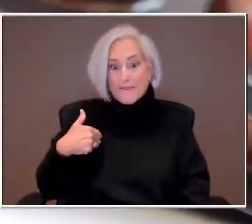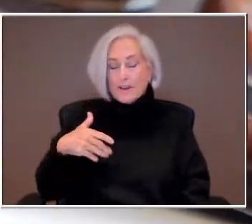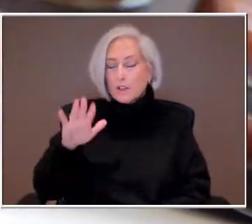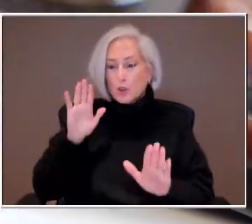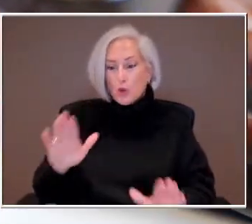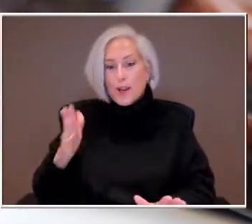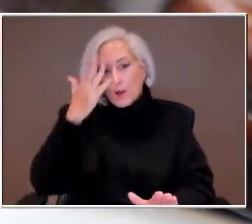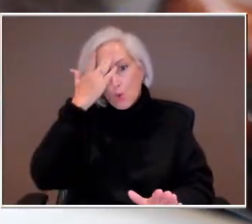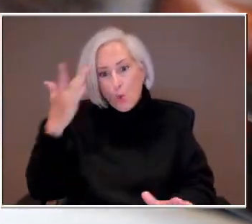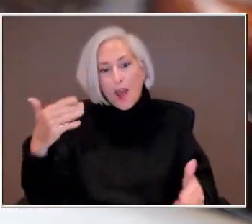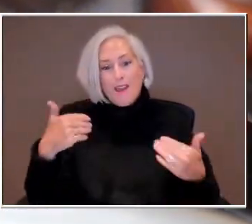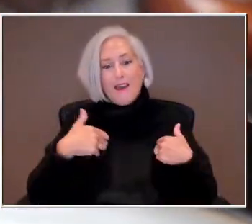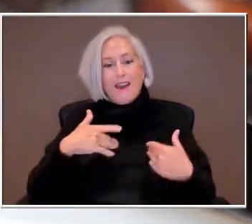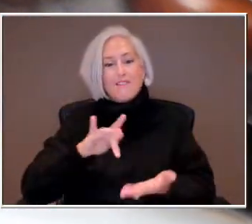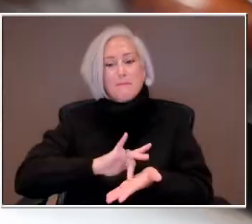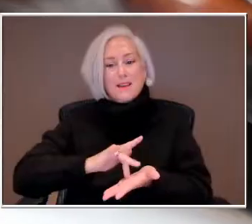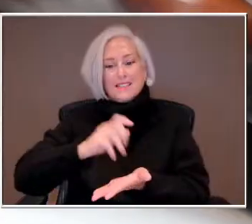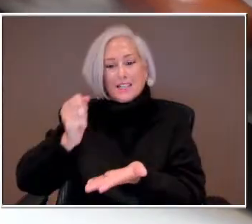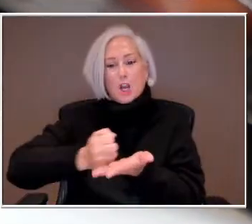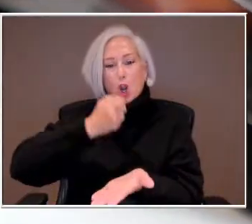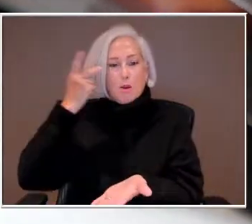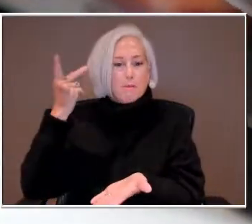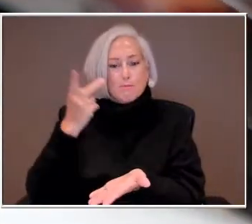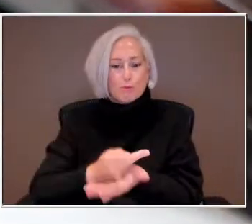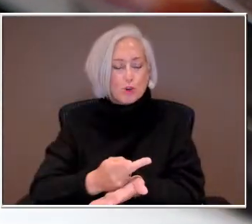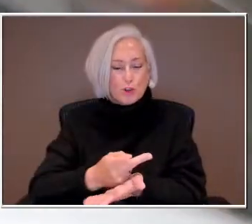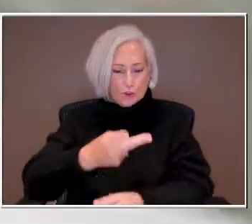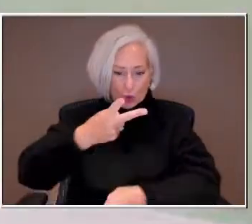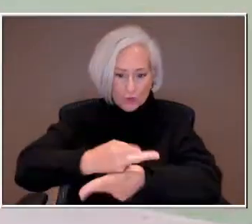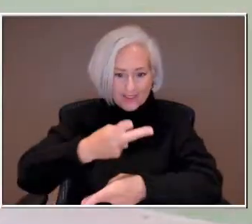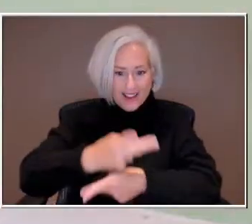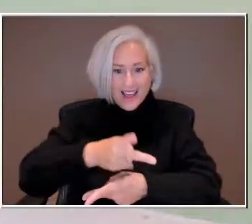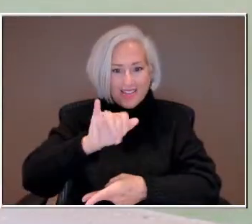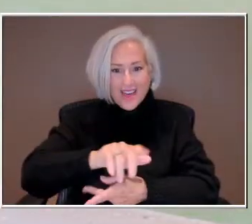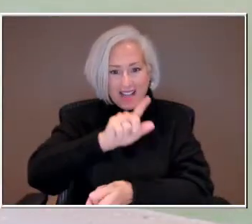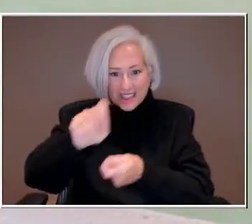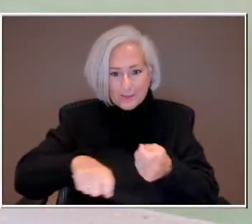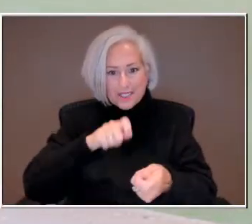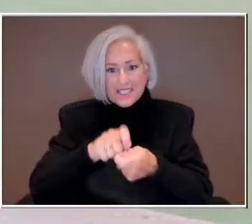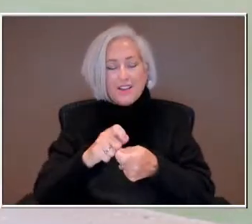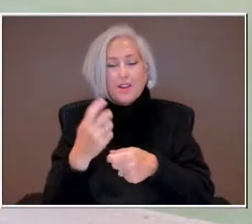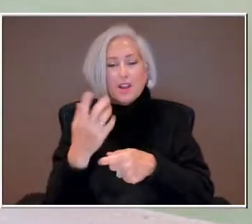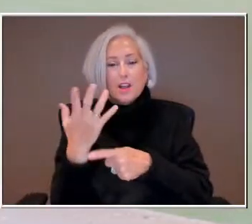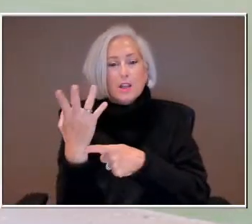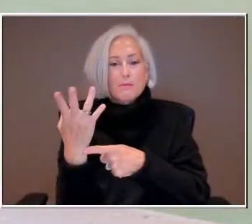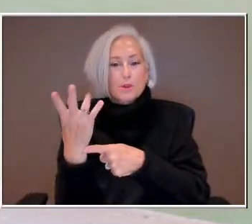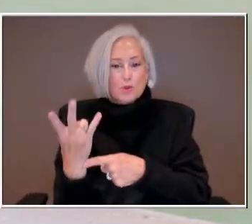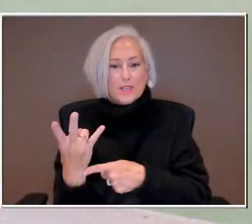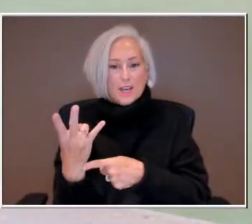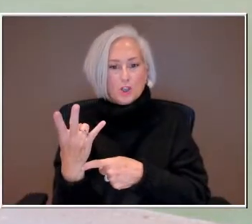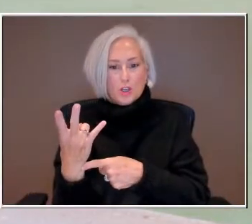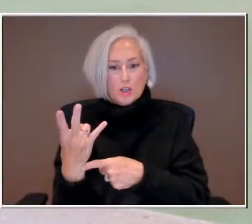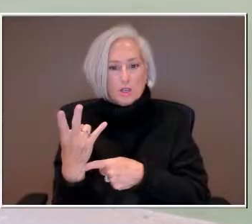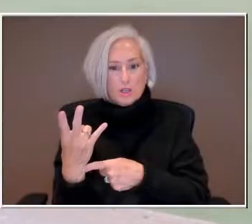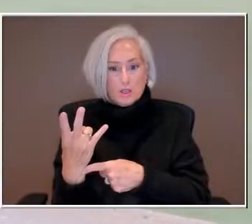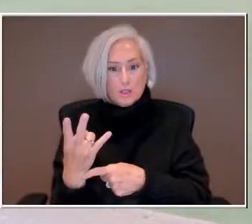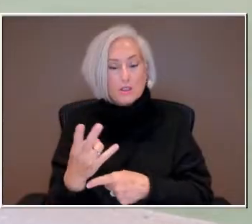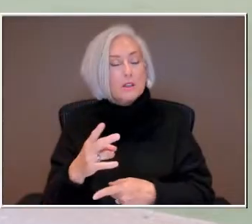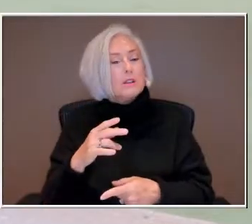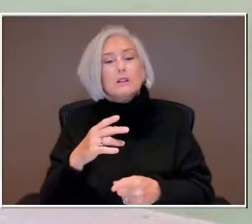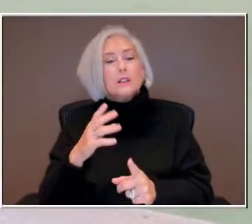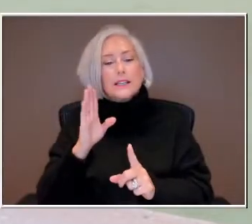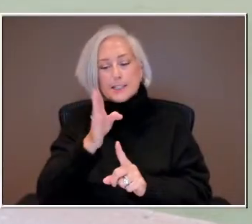medication that's been approved that treats that specific mutation that I have. And it is a form of targeted